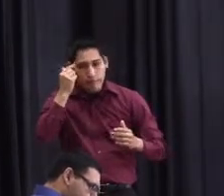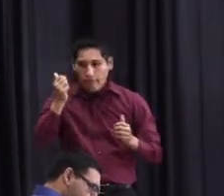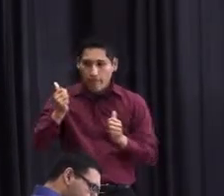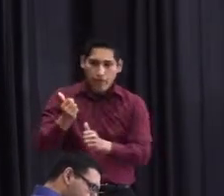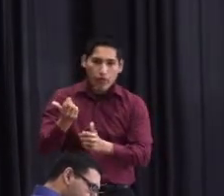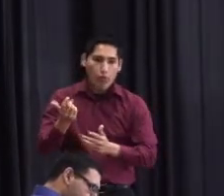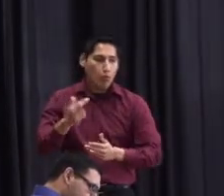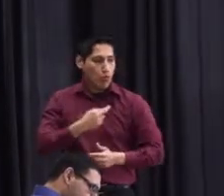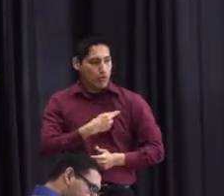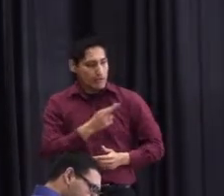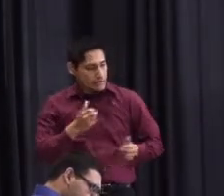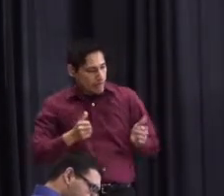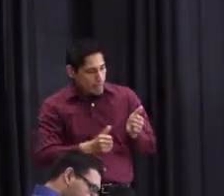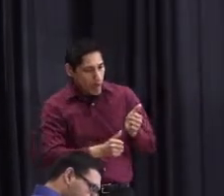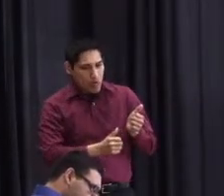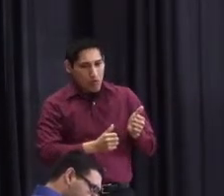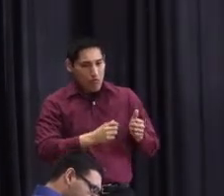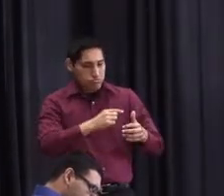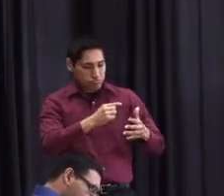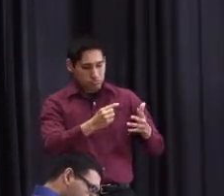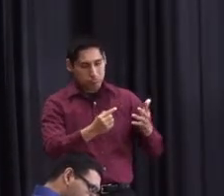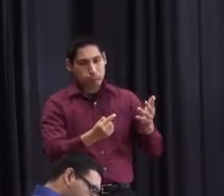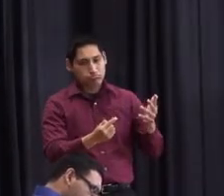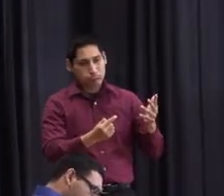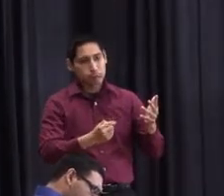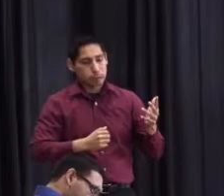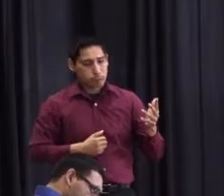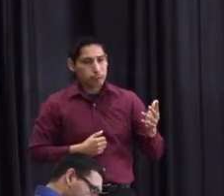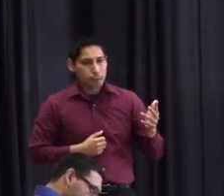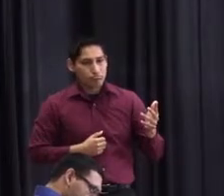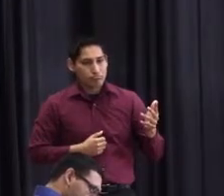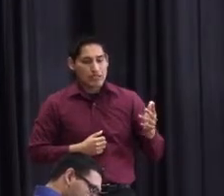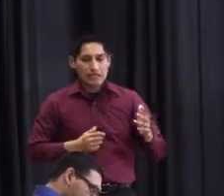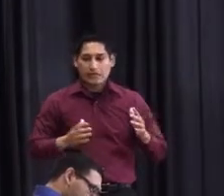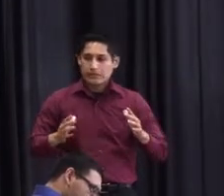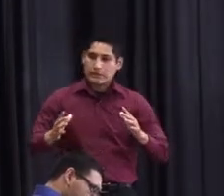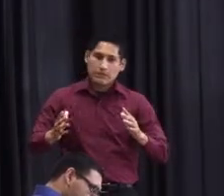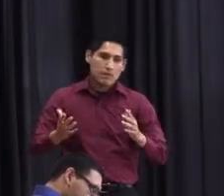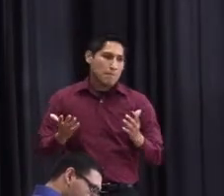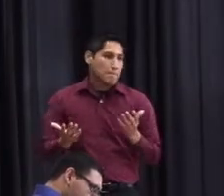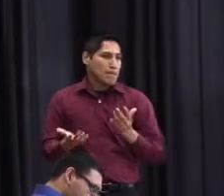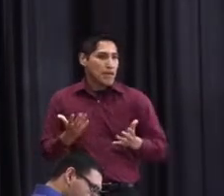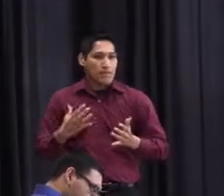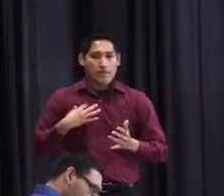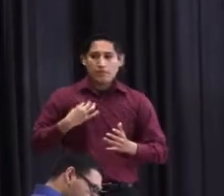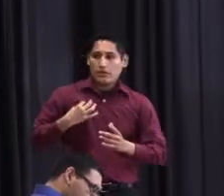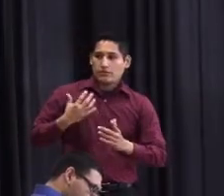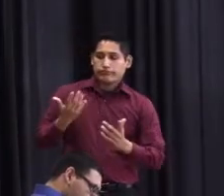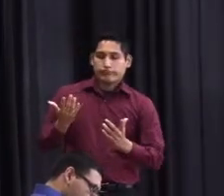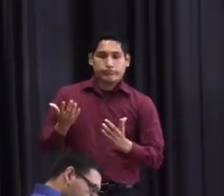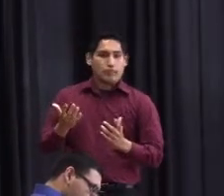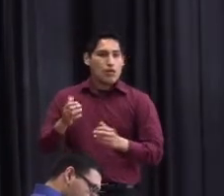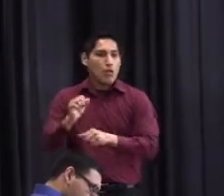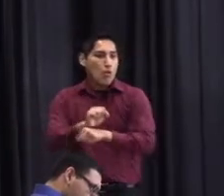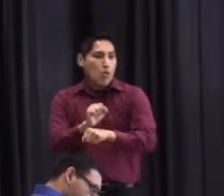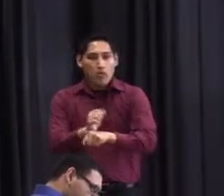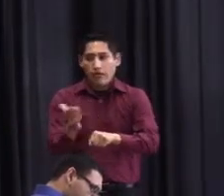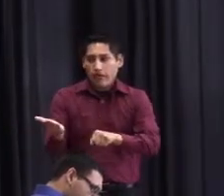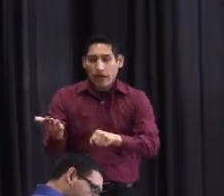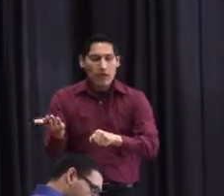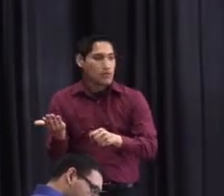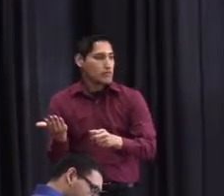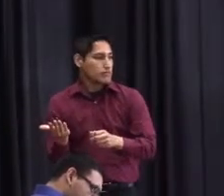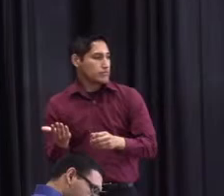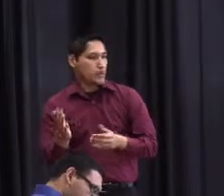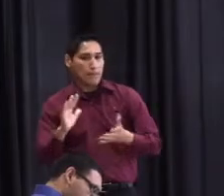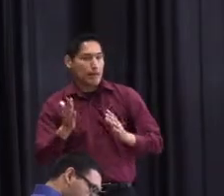religious affiliations, and a lot of that. And accepting a position at this institution versus